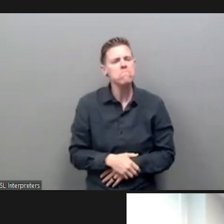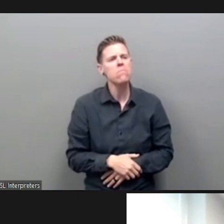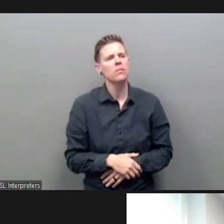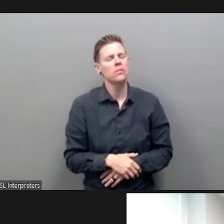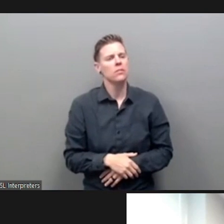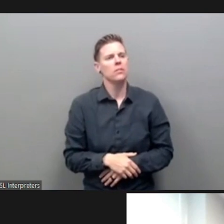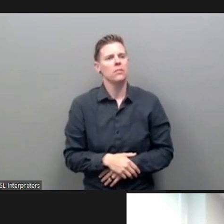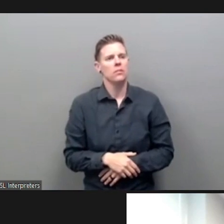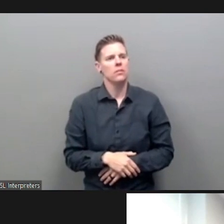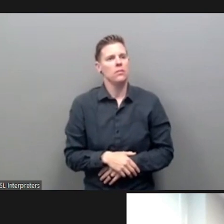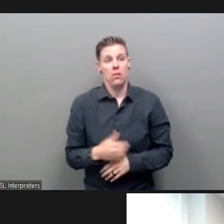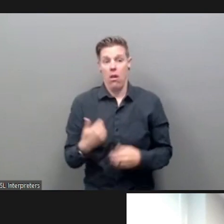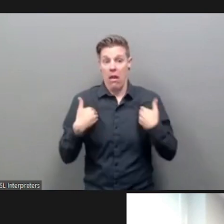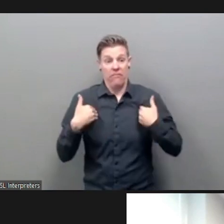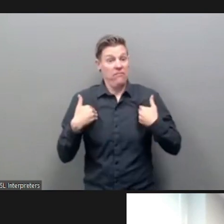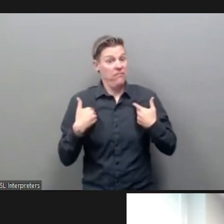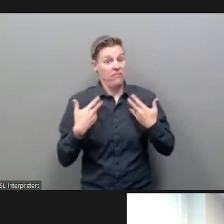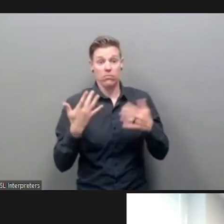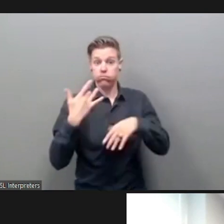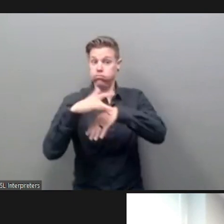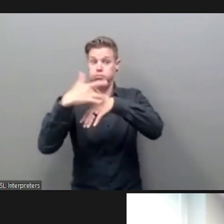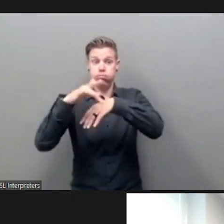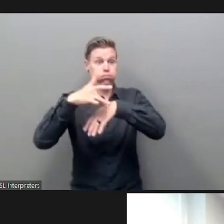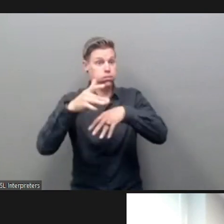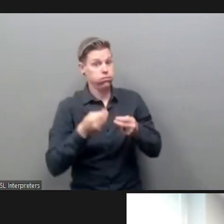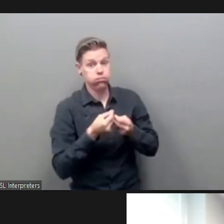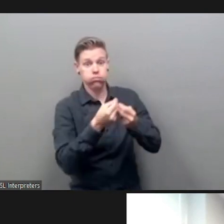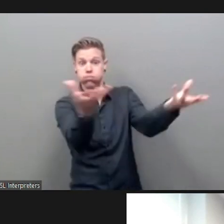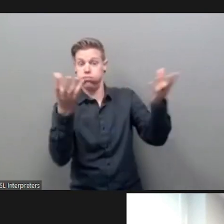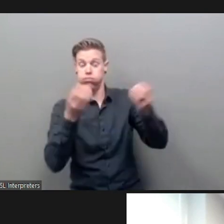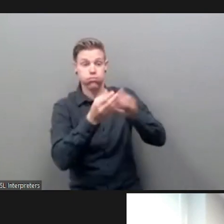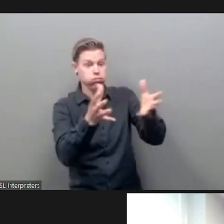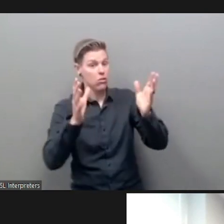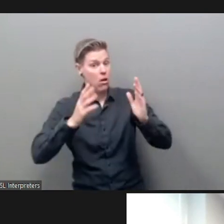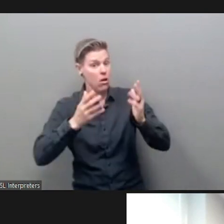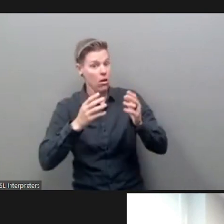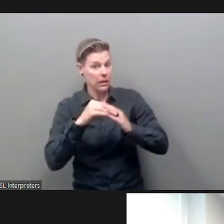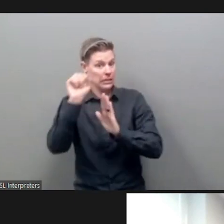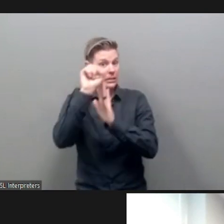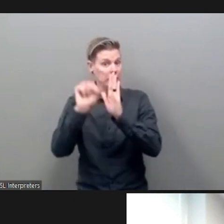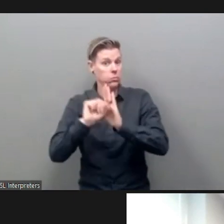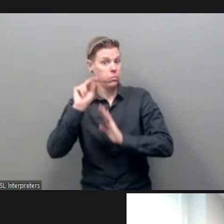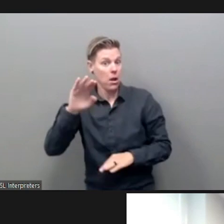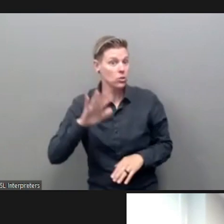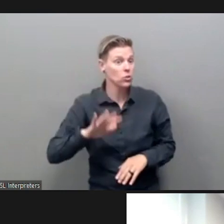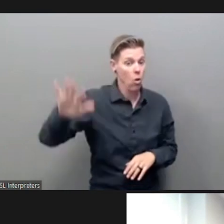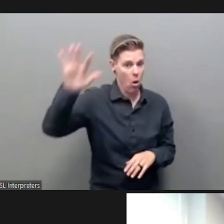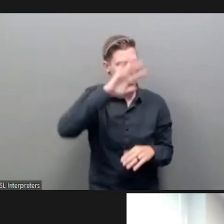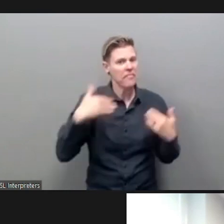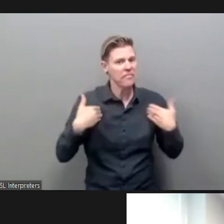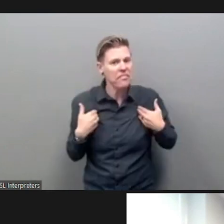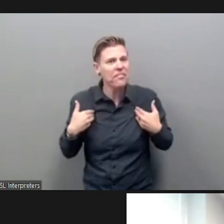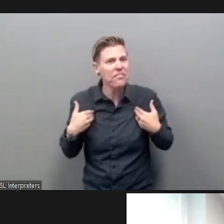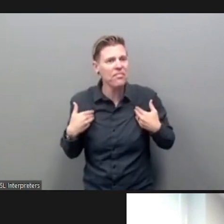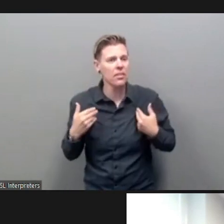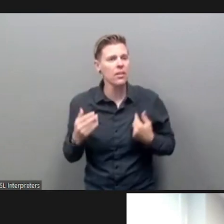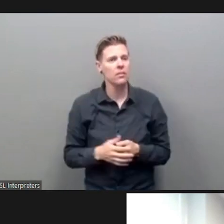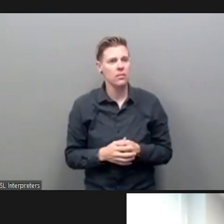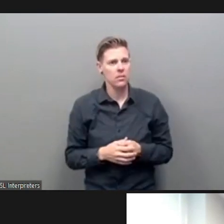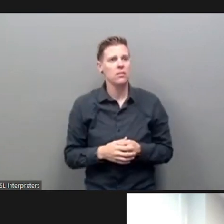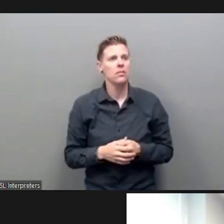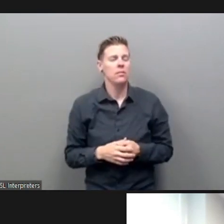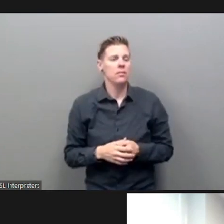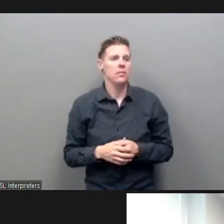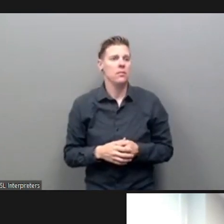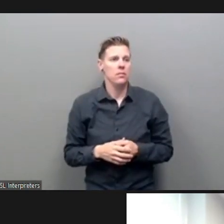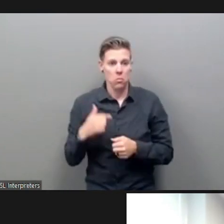get the booster shot. So in a lot of the locations where we've had opened up vaccine shots,